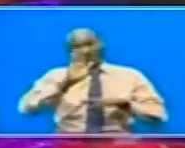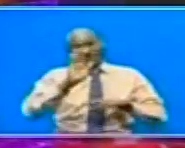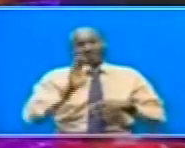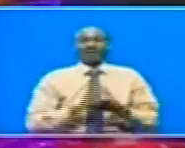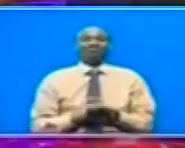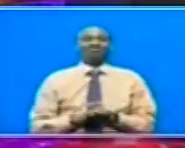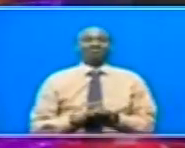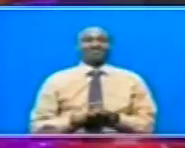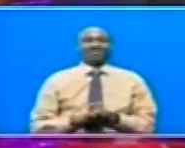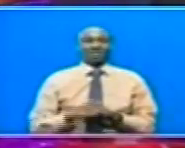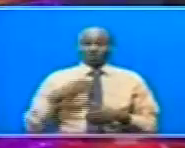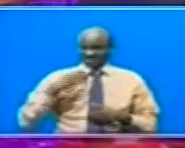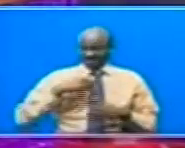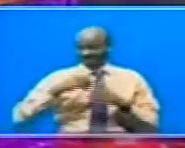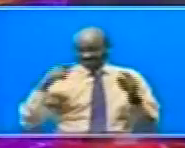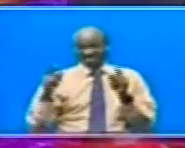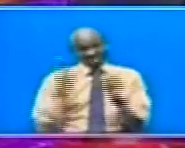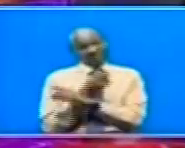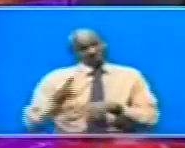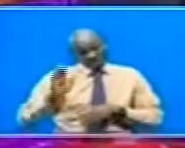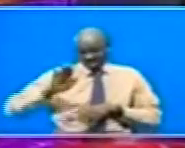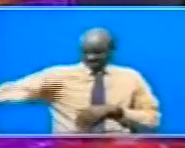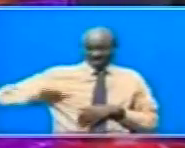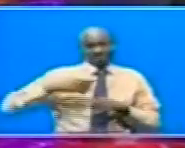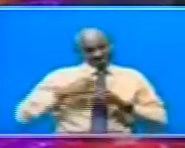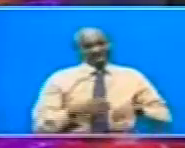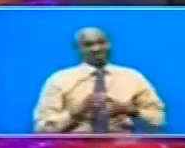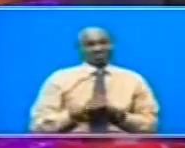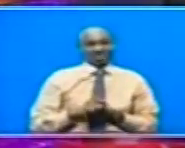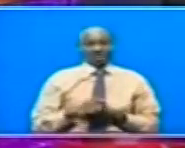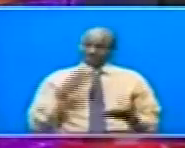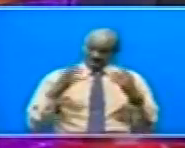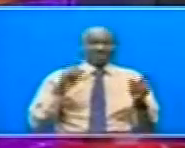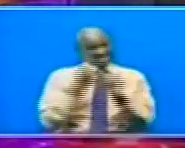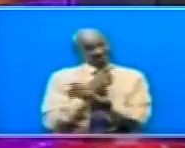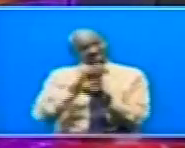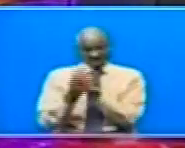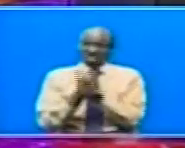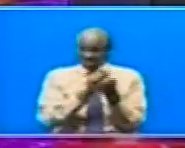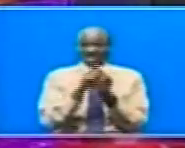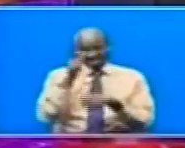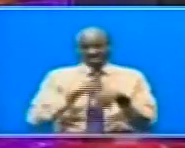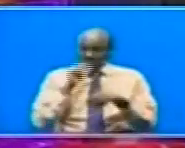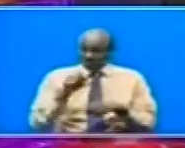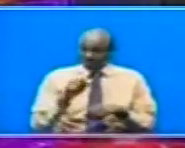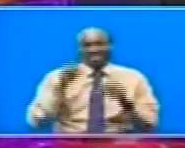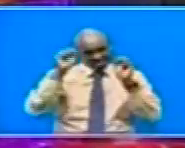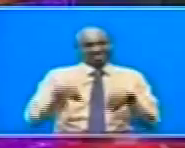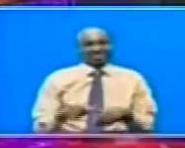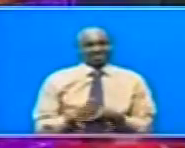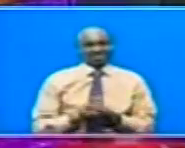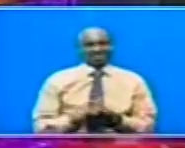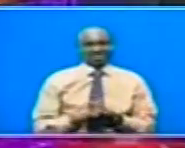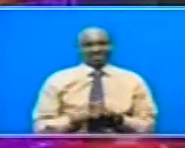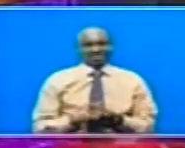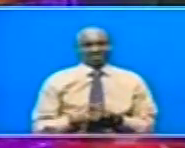I'm sitting on the other side of the bench. Thank you. It's cool, man. Maybe I should do this, you know, every once in a while. Change is good. That's